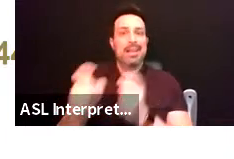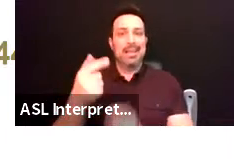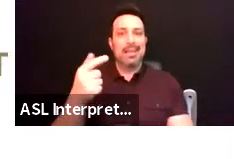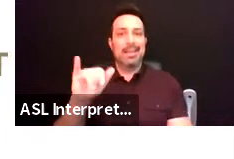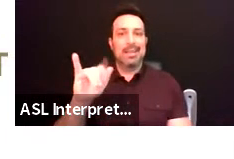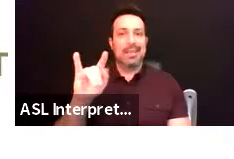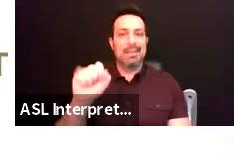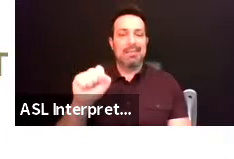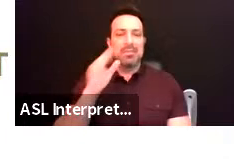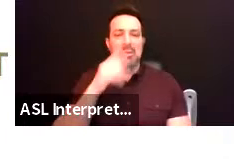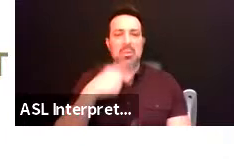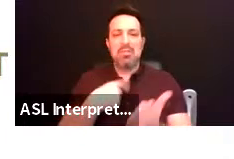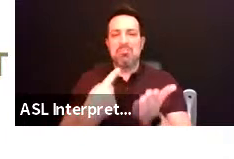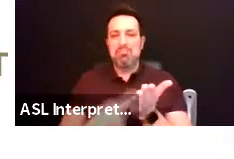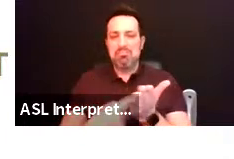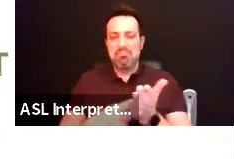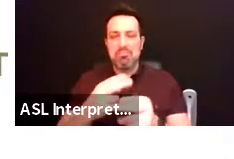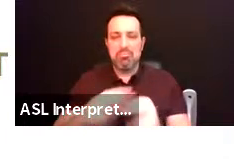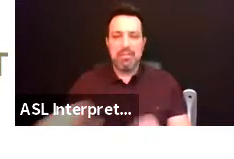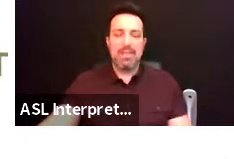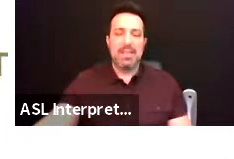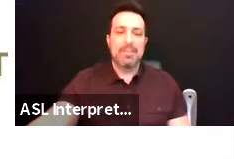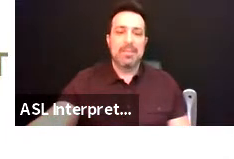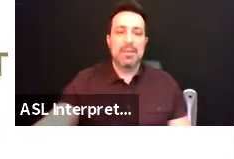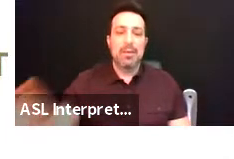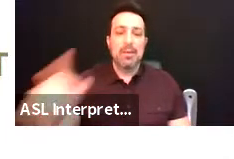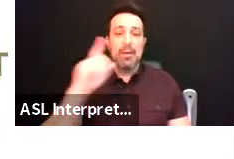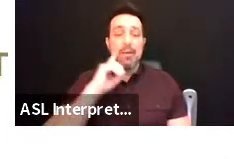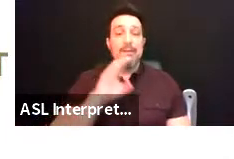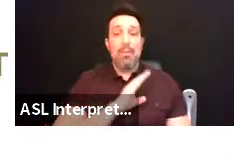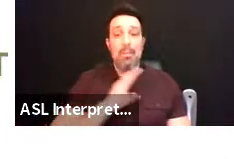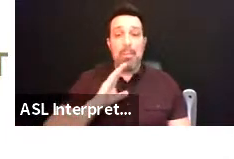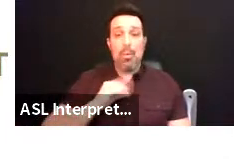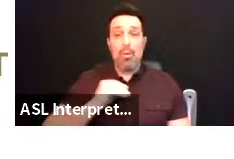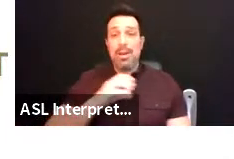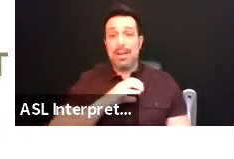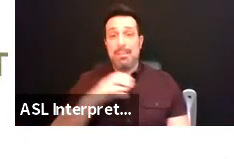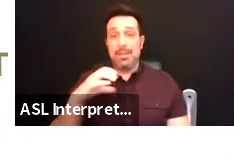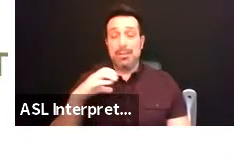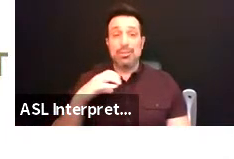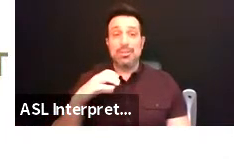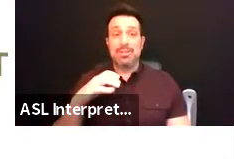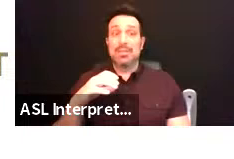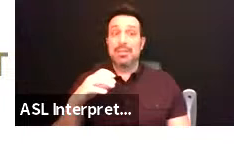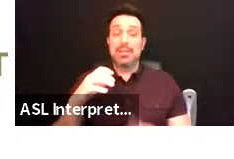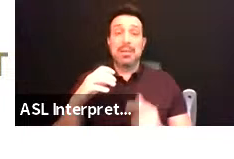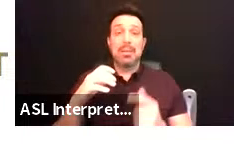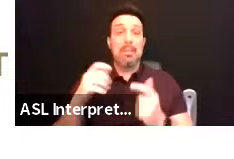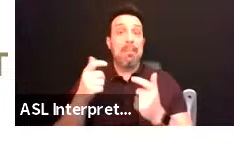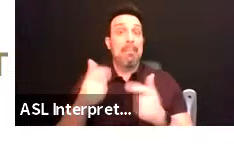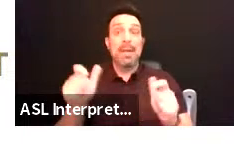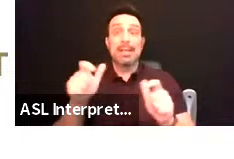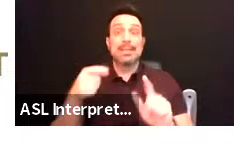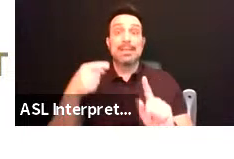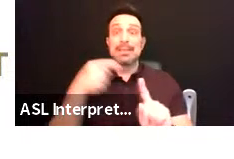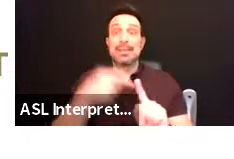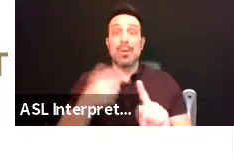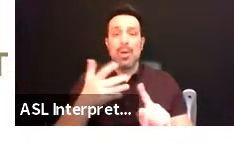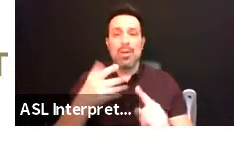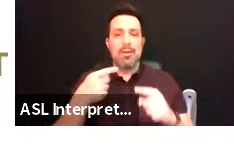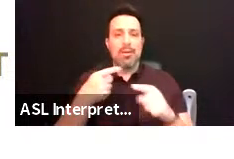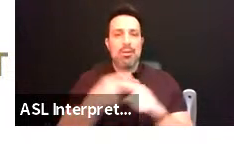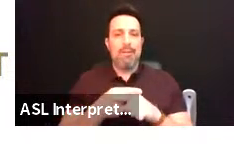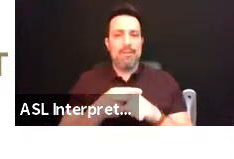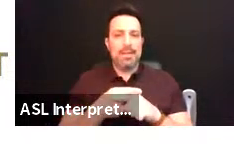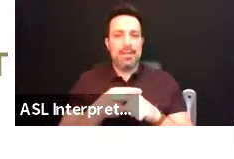those again, just briefly. For boards and commissions, the biggest one is the